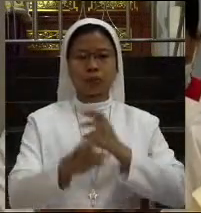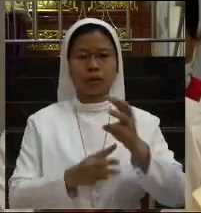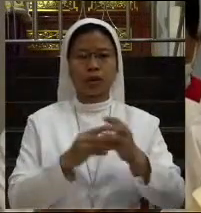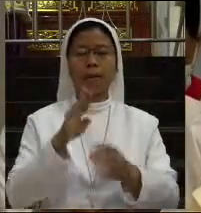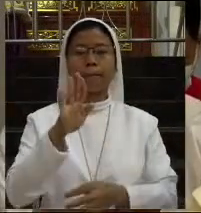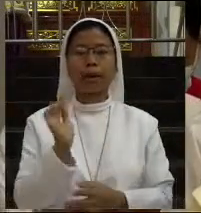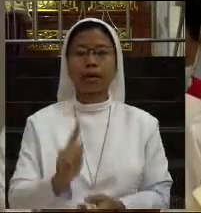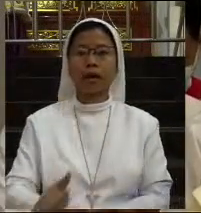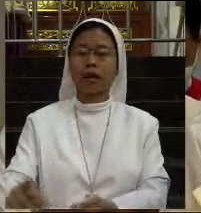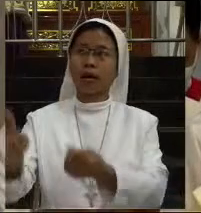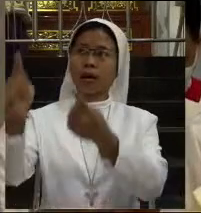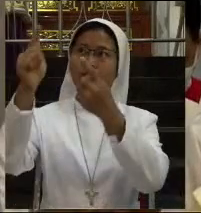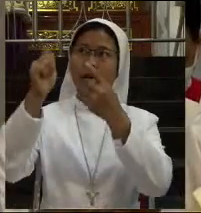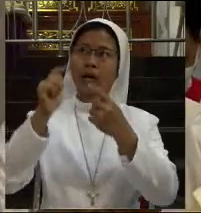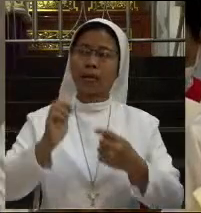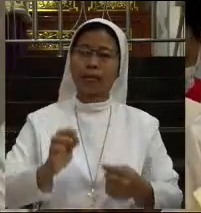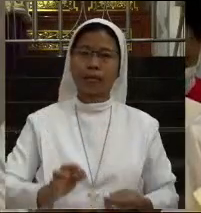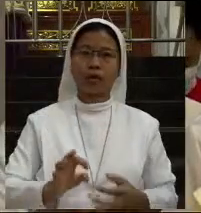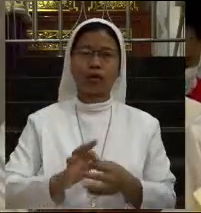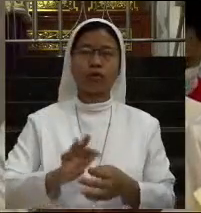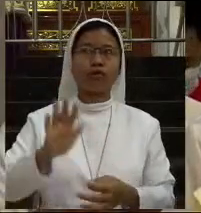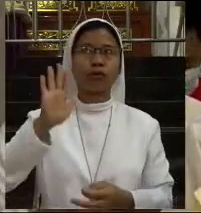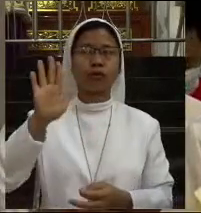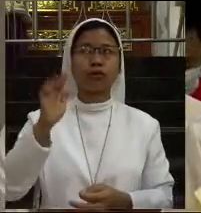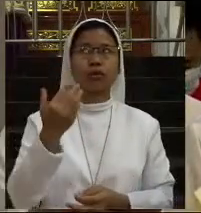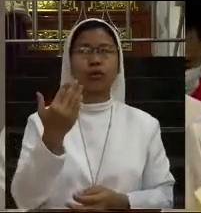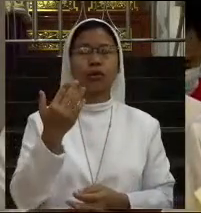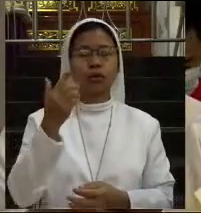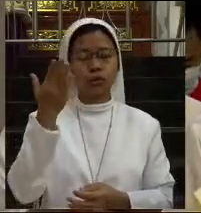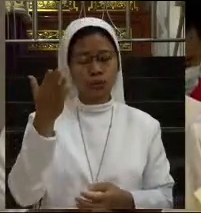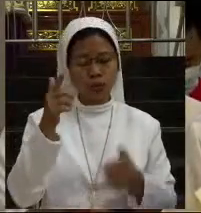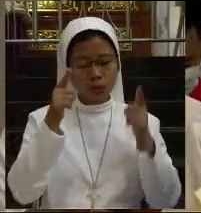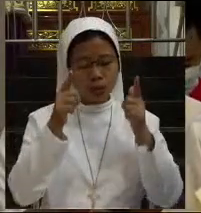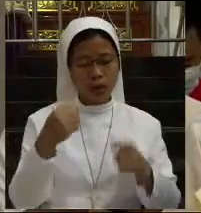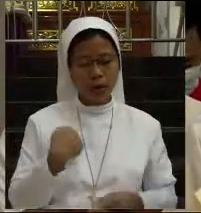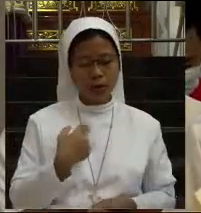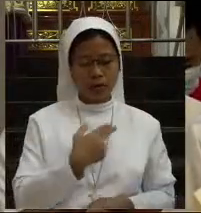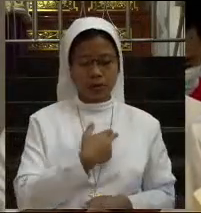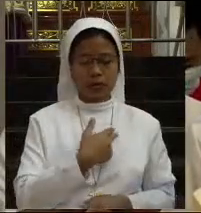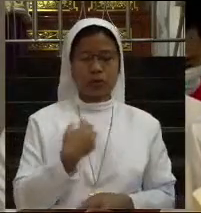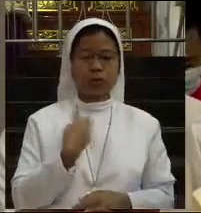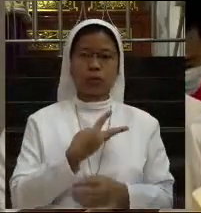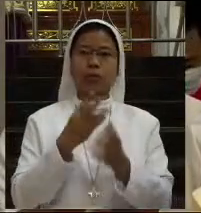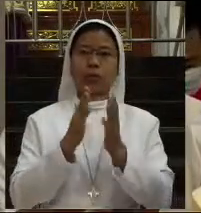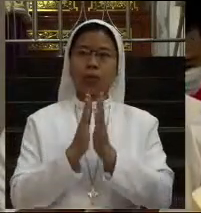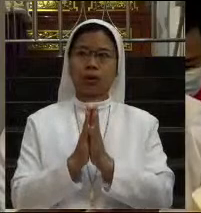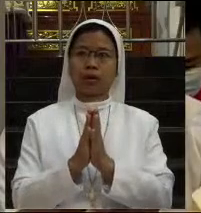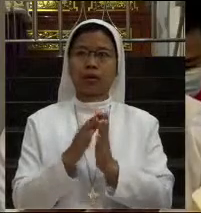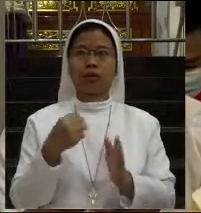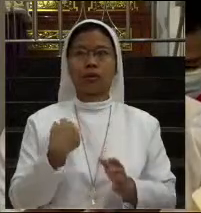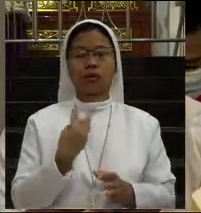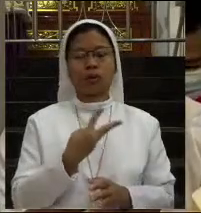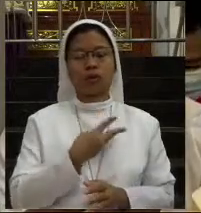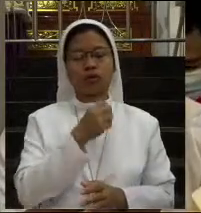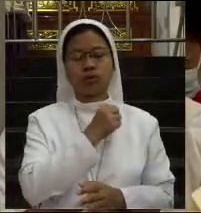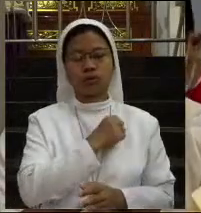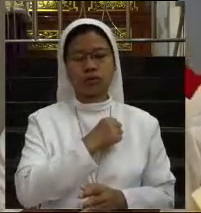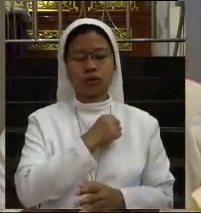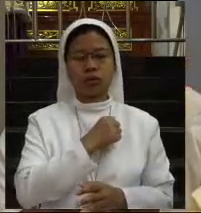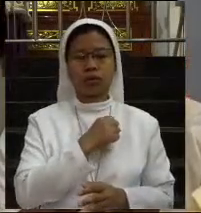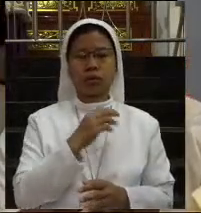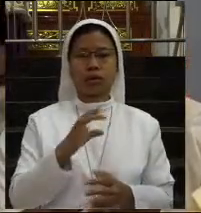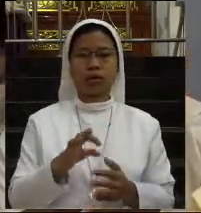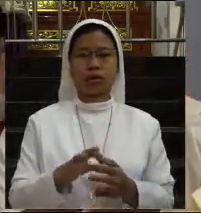of your light, look, we pray, with serene countenance upon